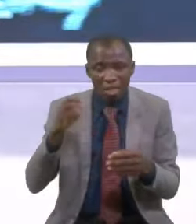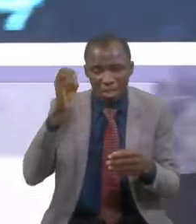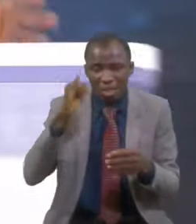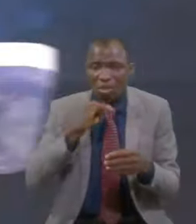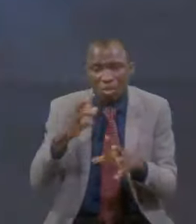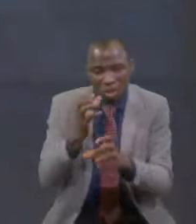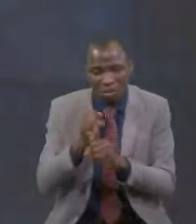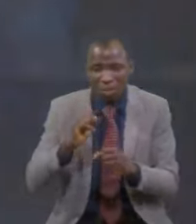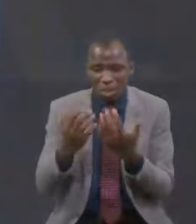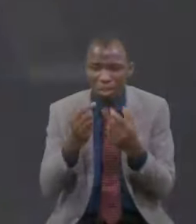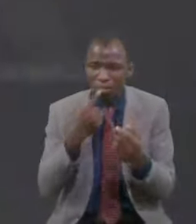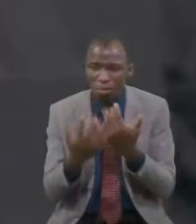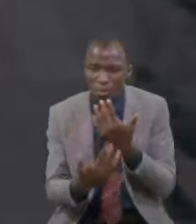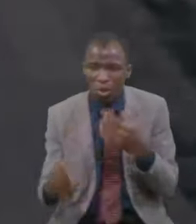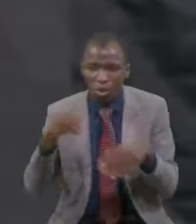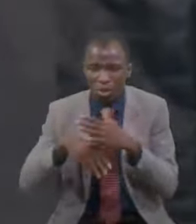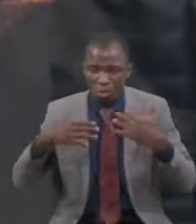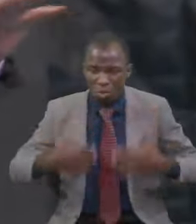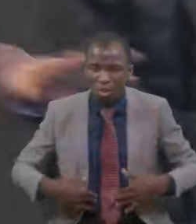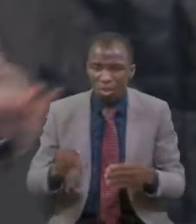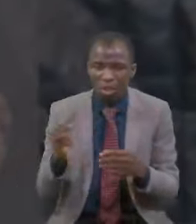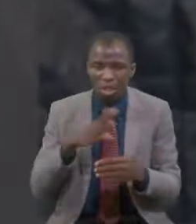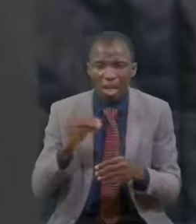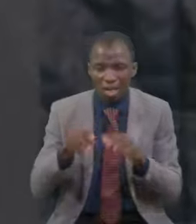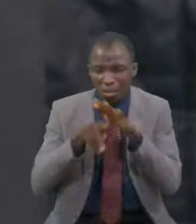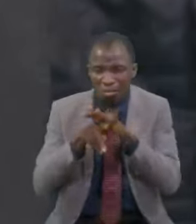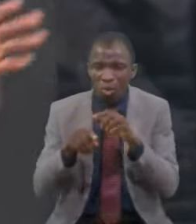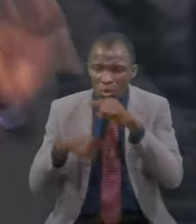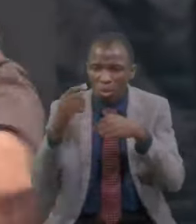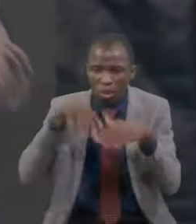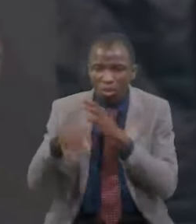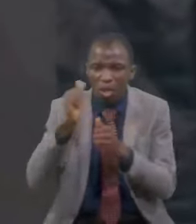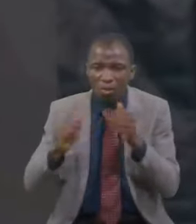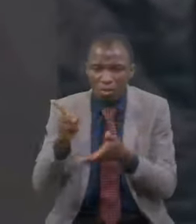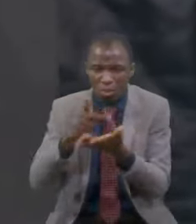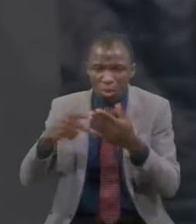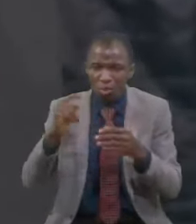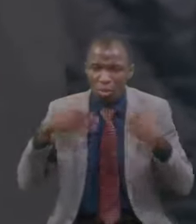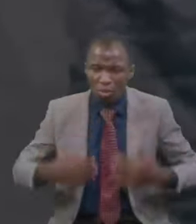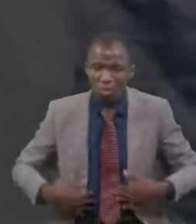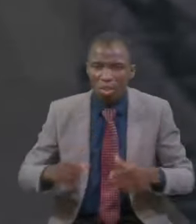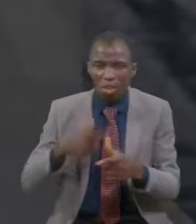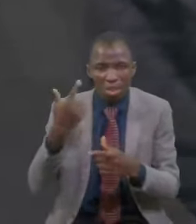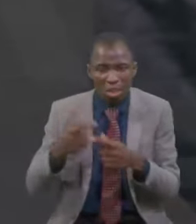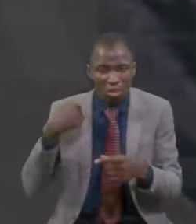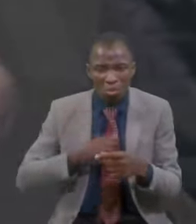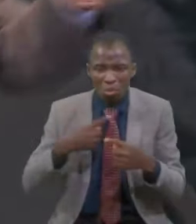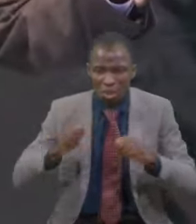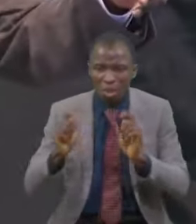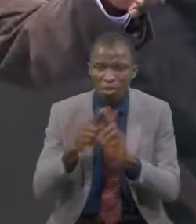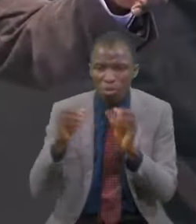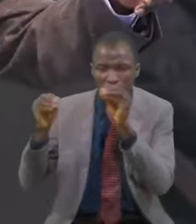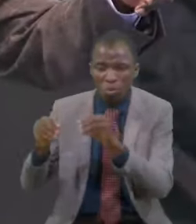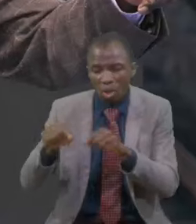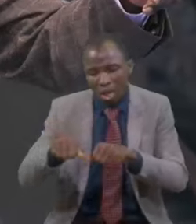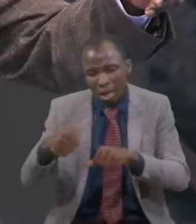and pumping to every part of the body, if we take that away and then we try to put another one, even